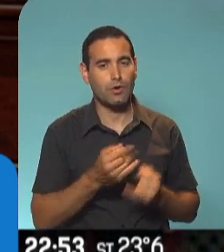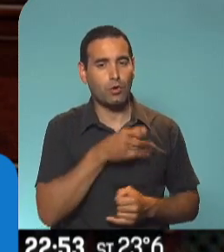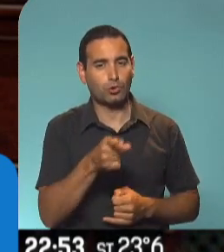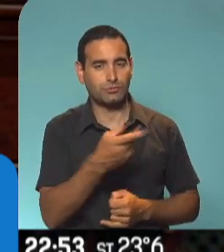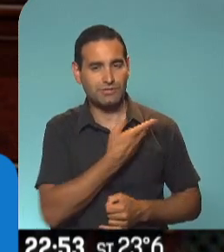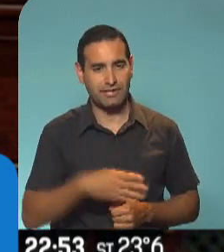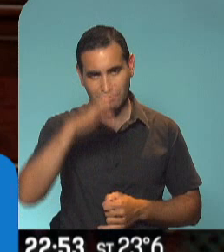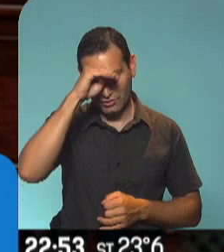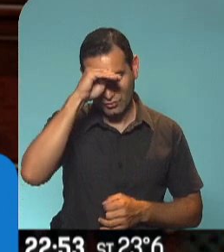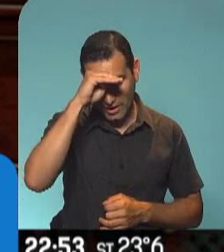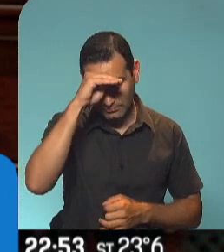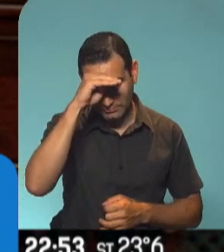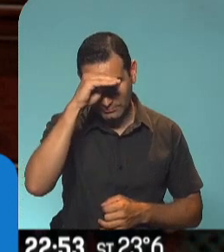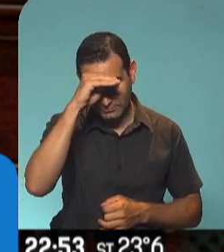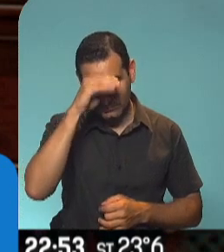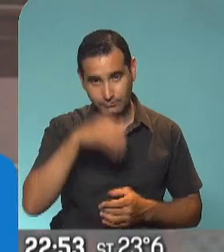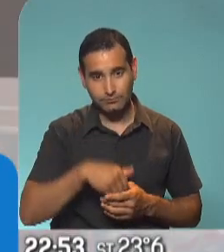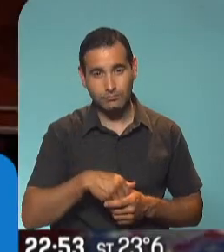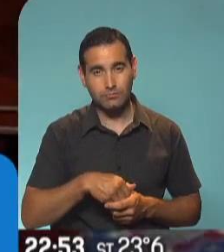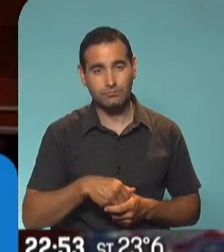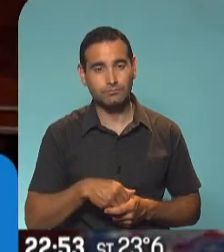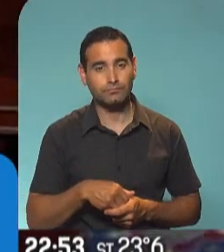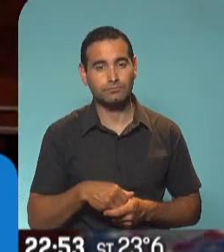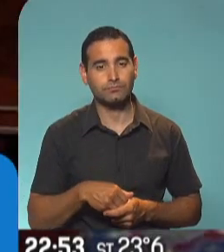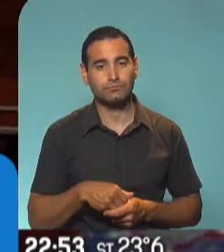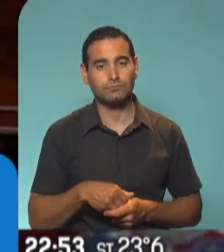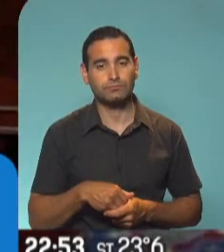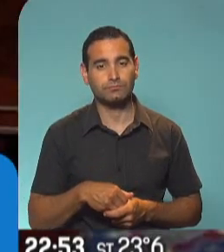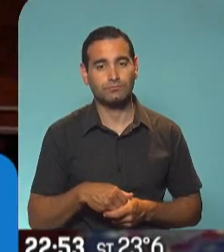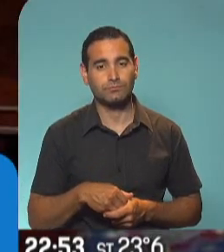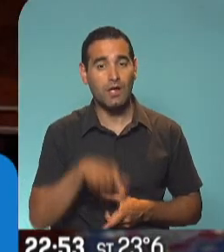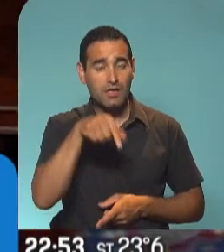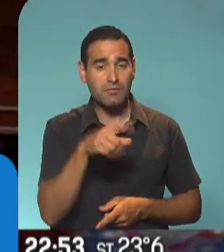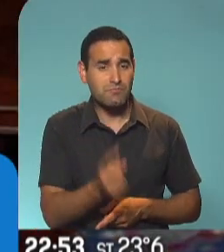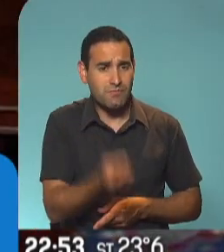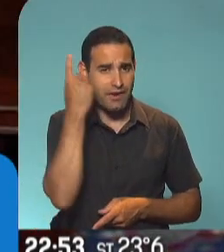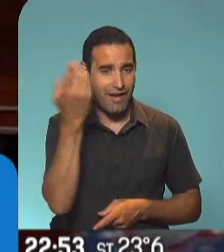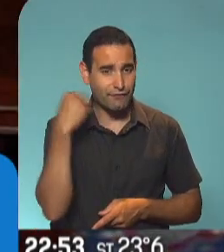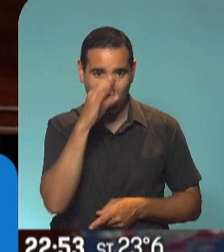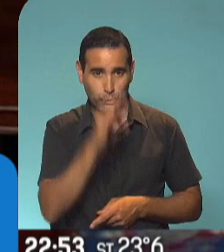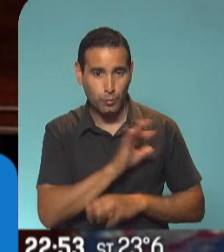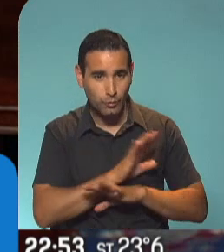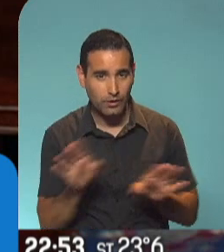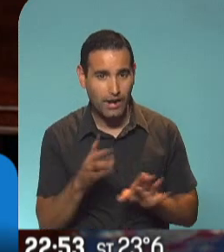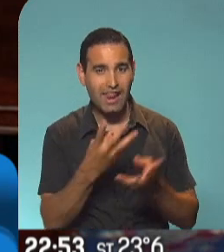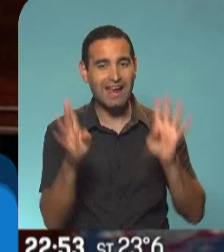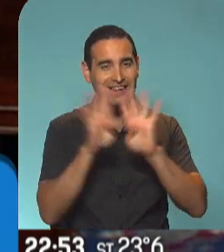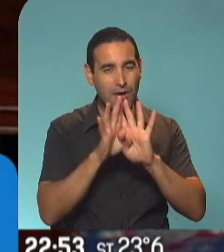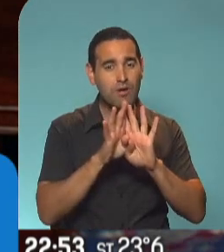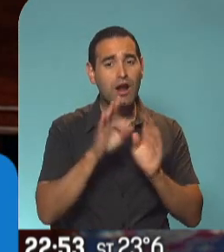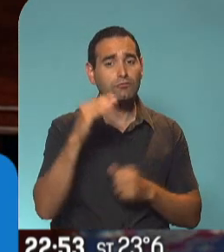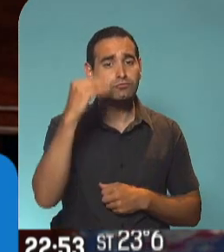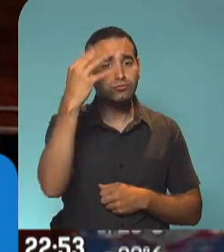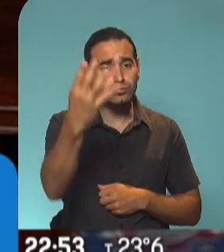even nominated, let alone sworn in. It will be unprecedented if we agree that any future House